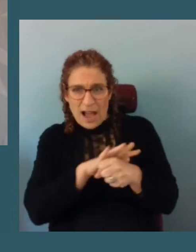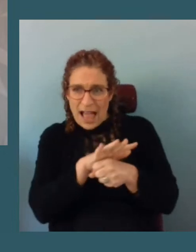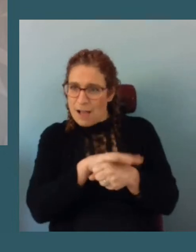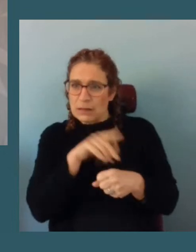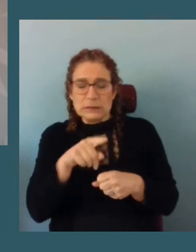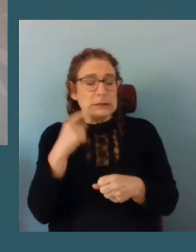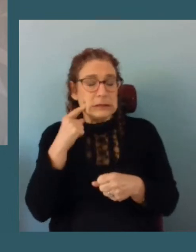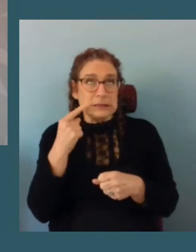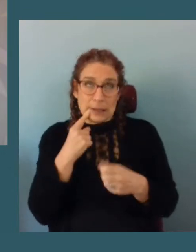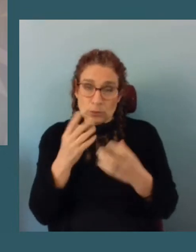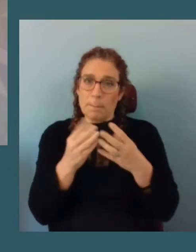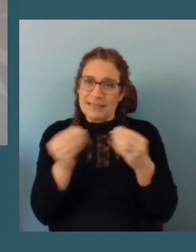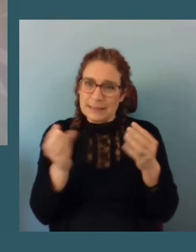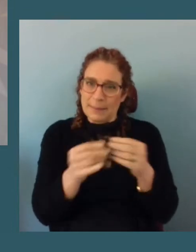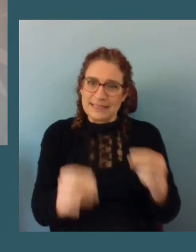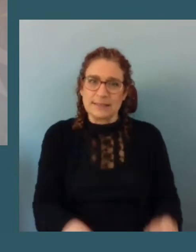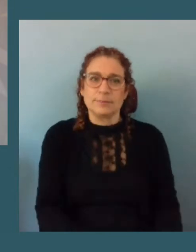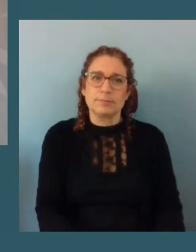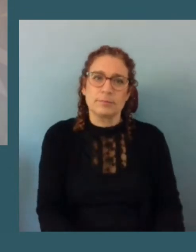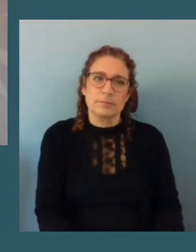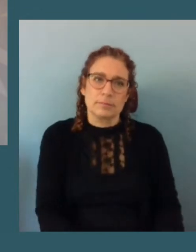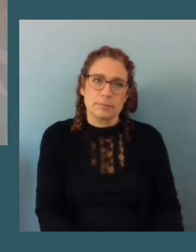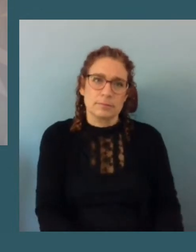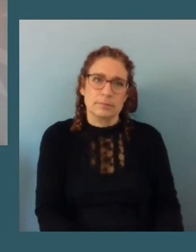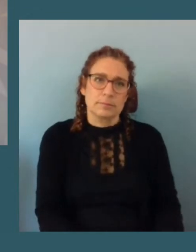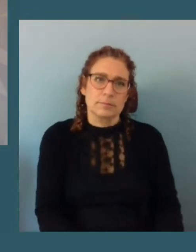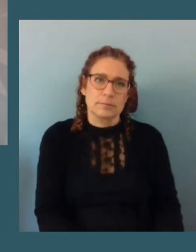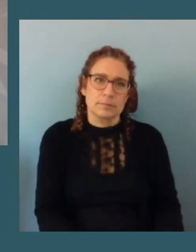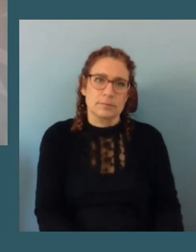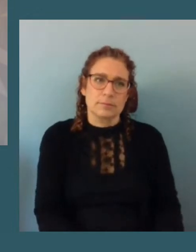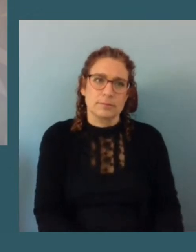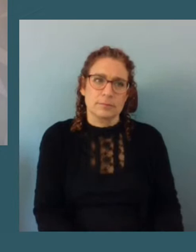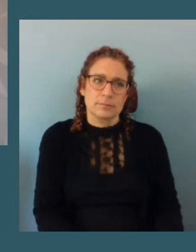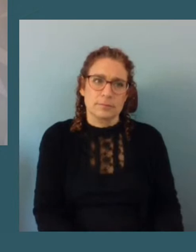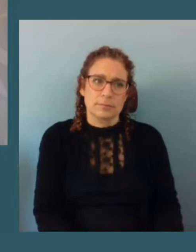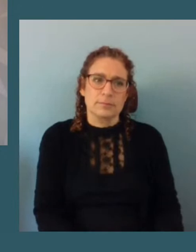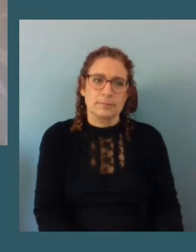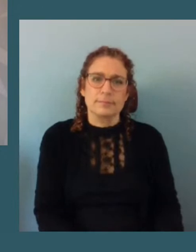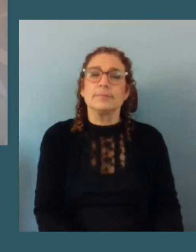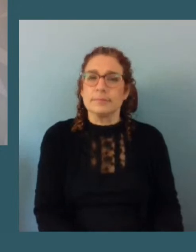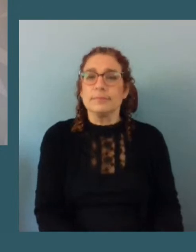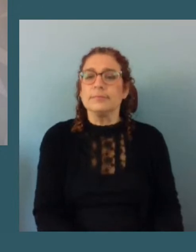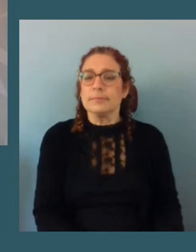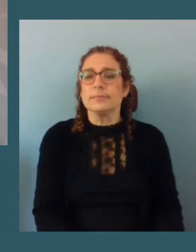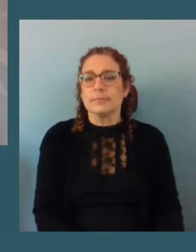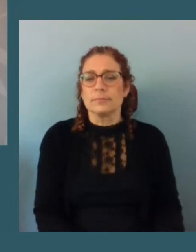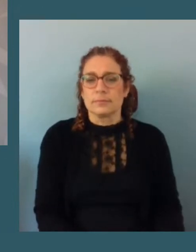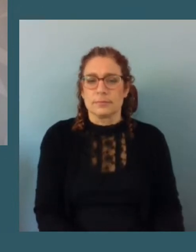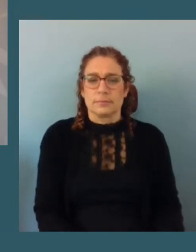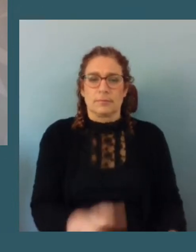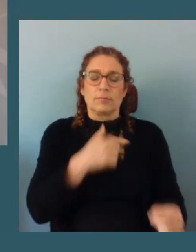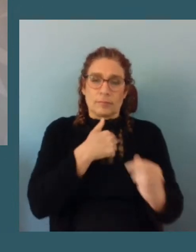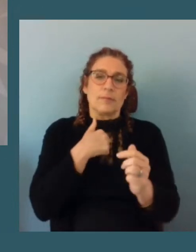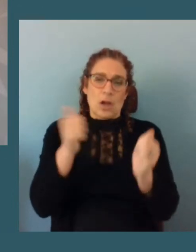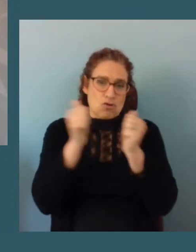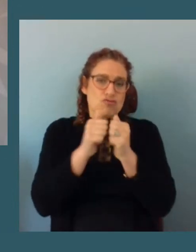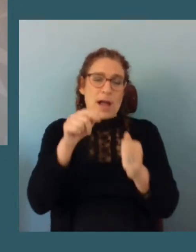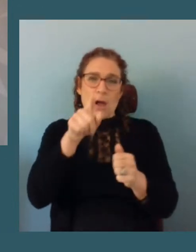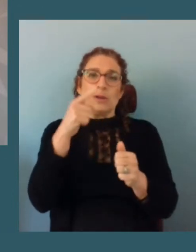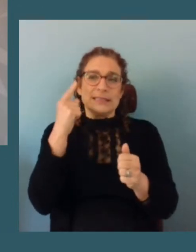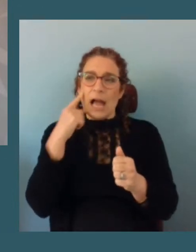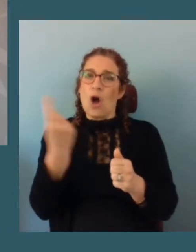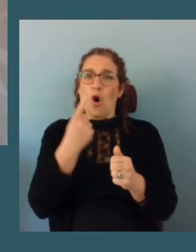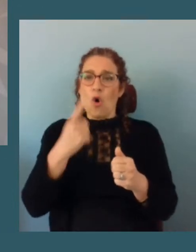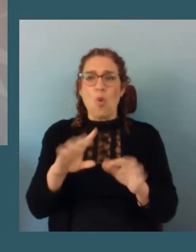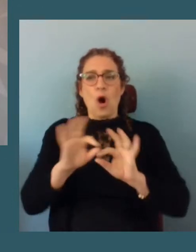it is a problem? I mean, I think the biggest problem is under recognition. So if you just, I think take families, what they say seriously,